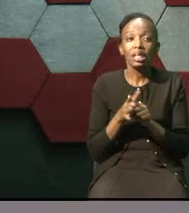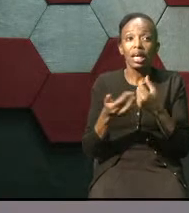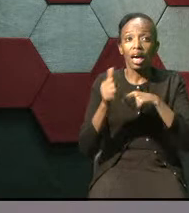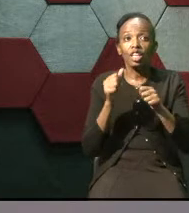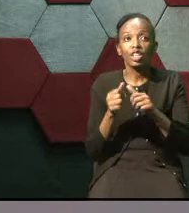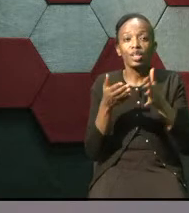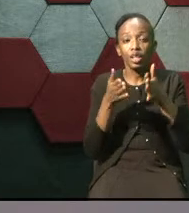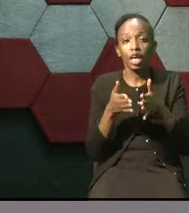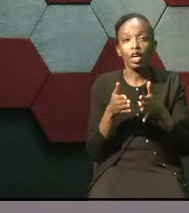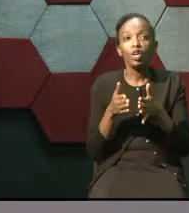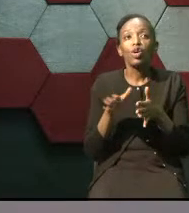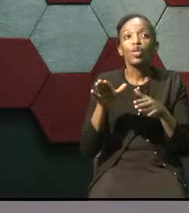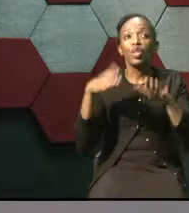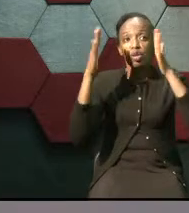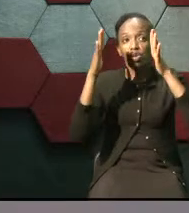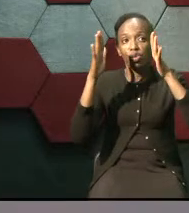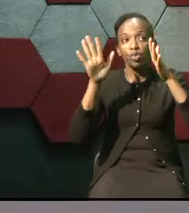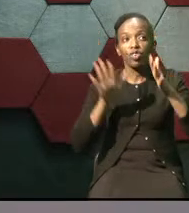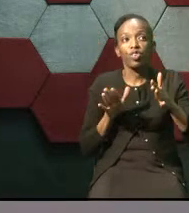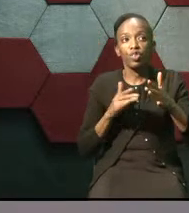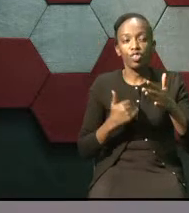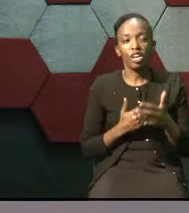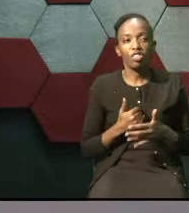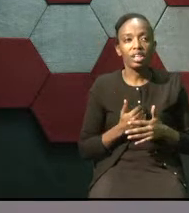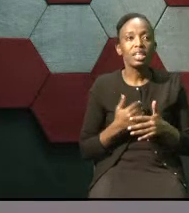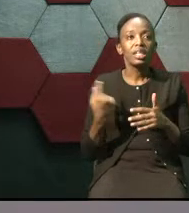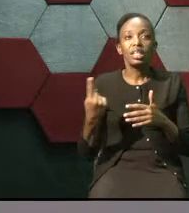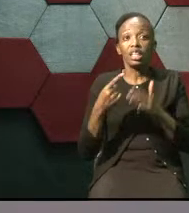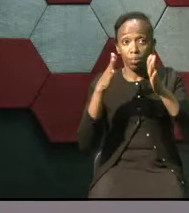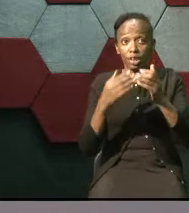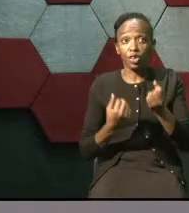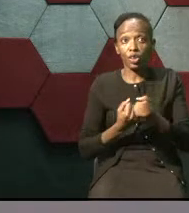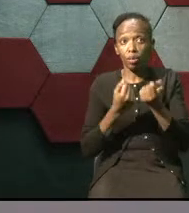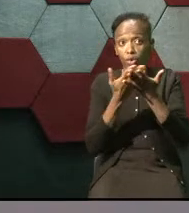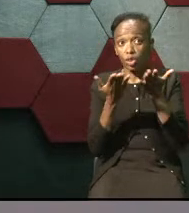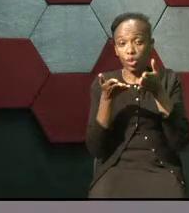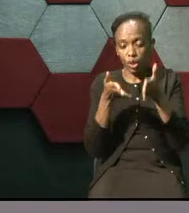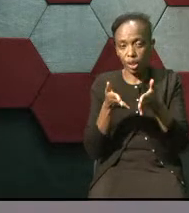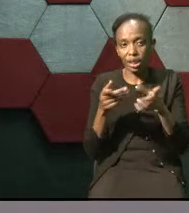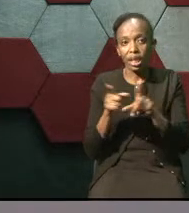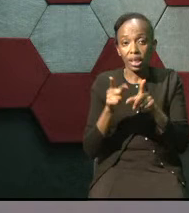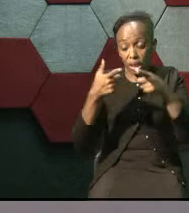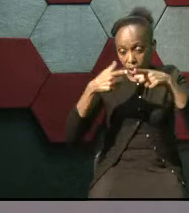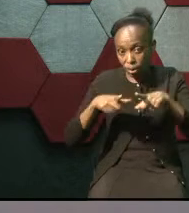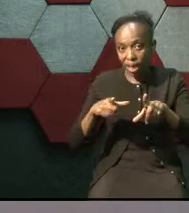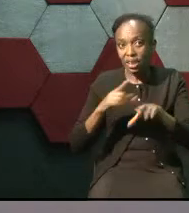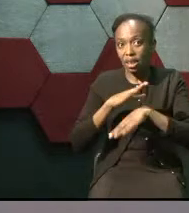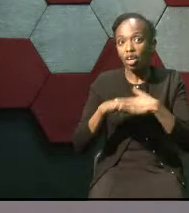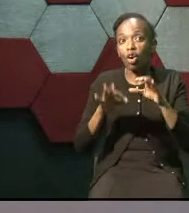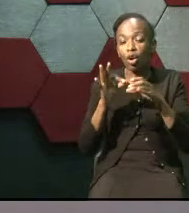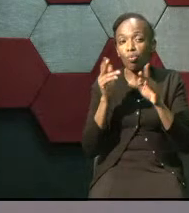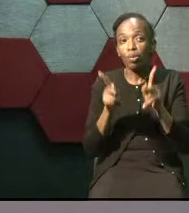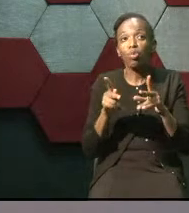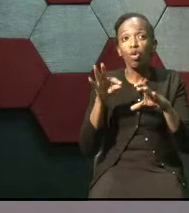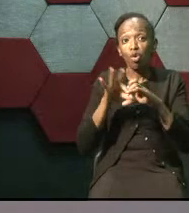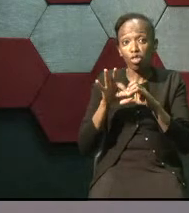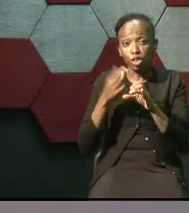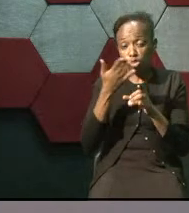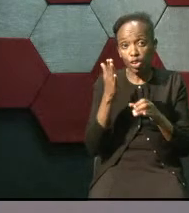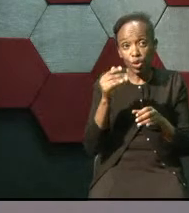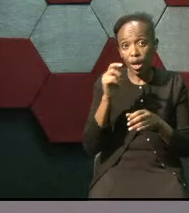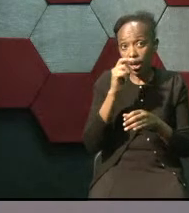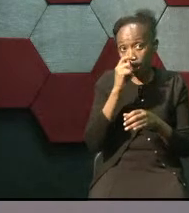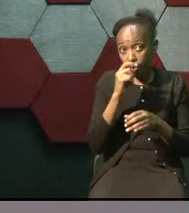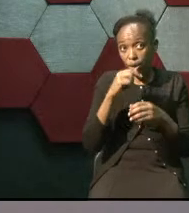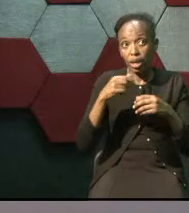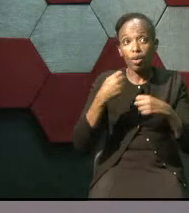So congratulations, ladies, for having, you know, everyone support you in this and for just letting everyone vote for you. And we shall